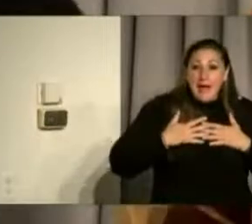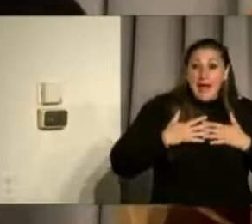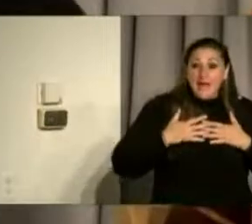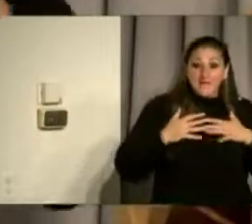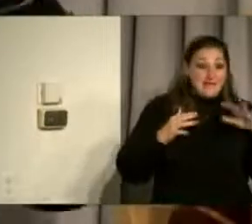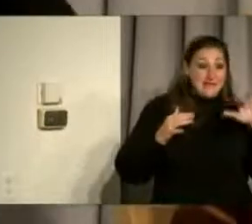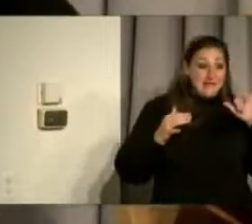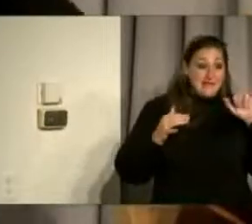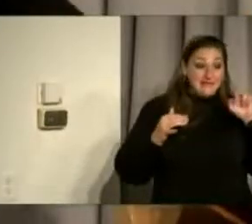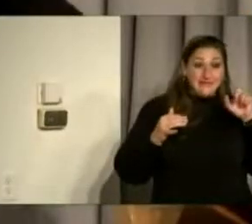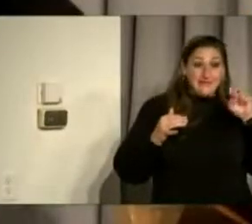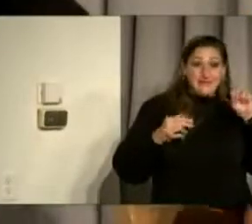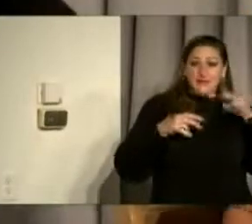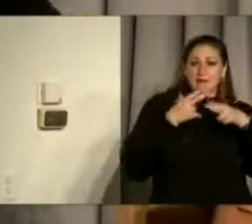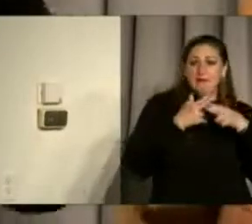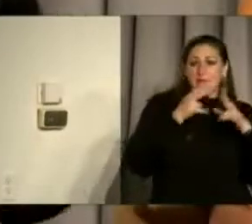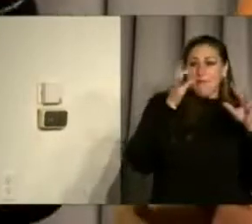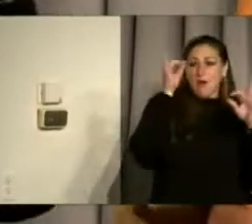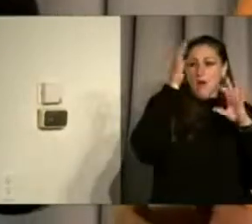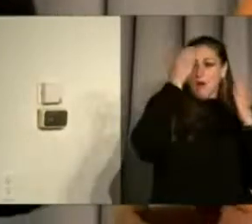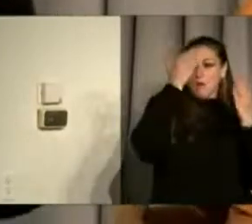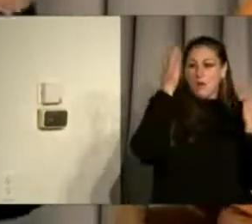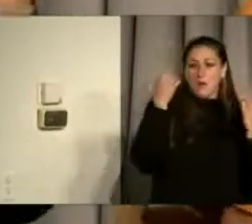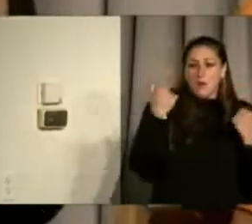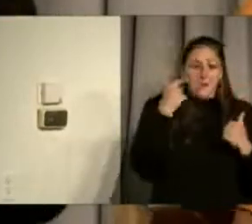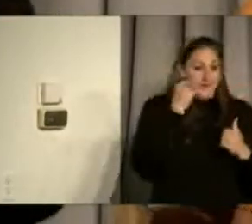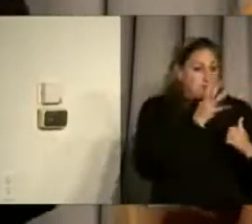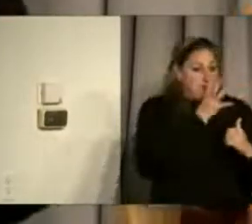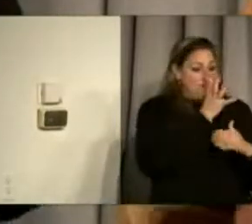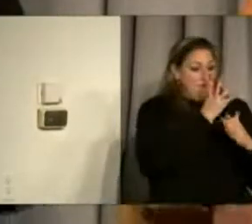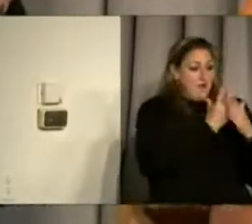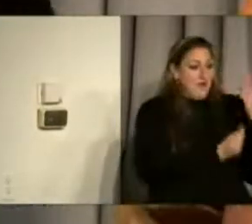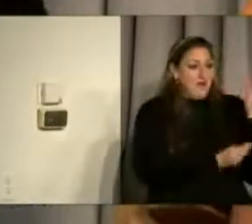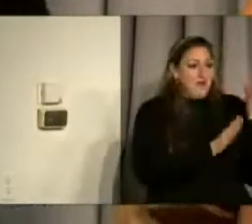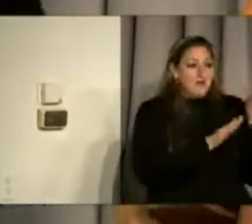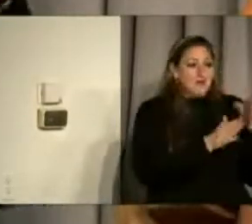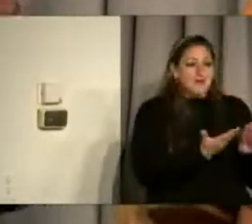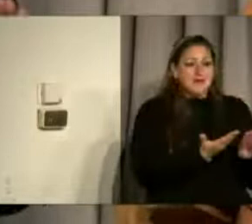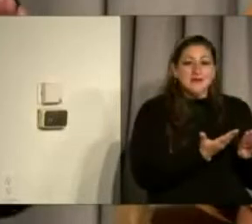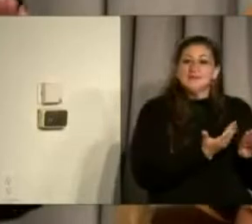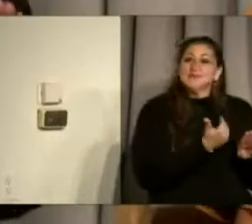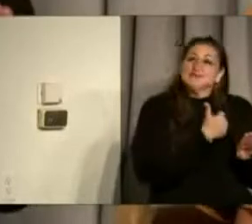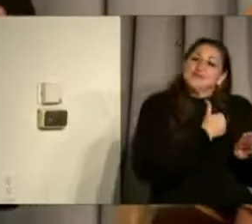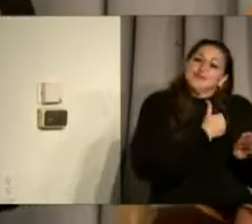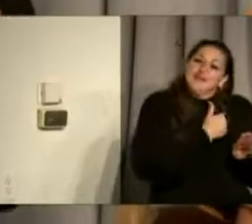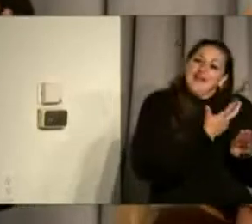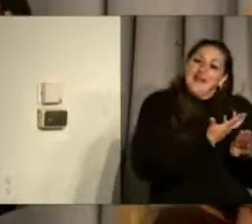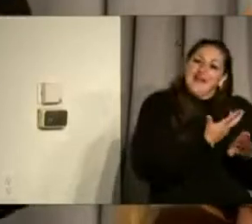now. Because when my mom died, she was the one who knew that name.